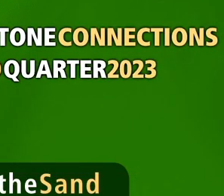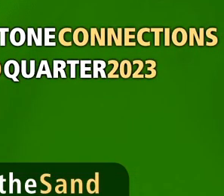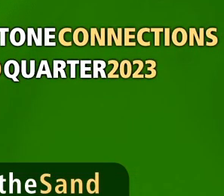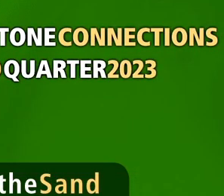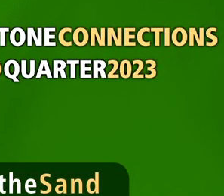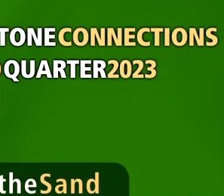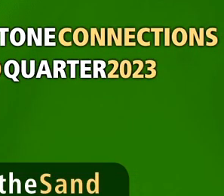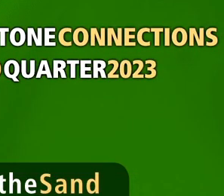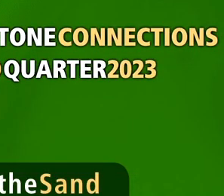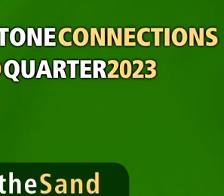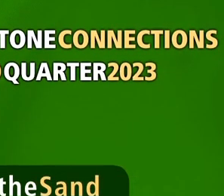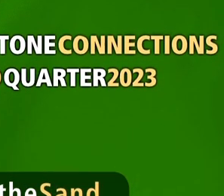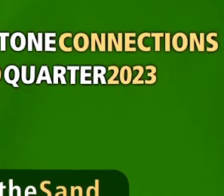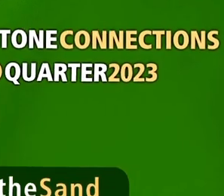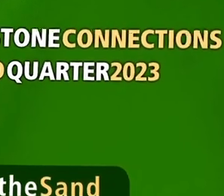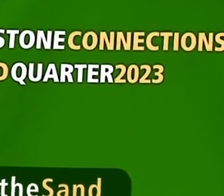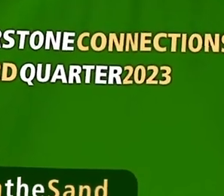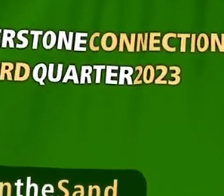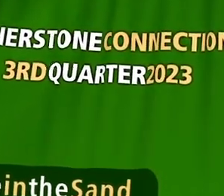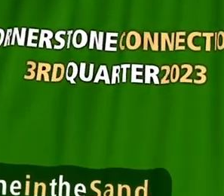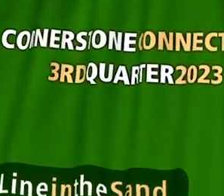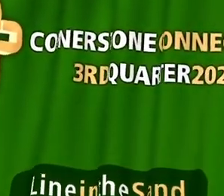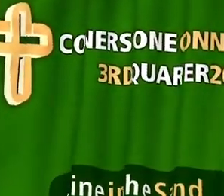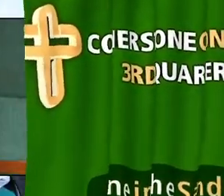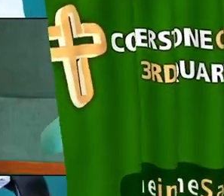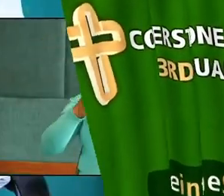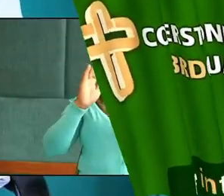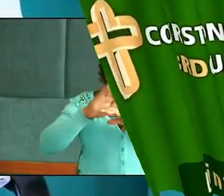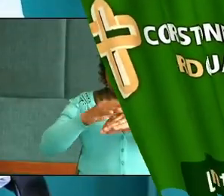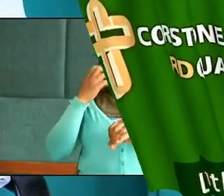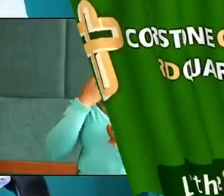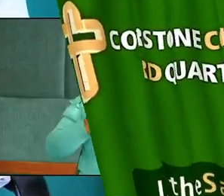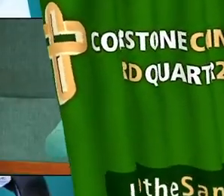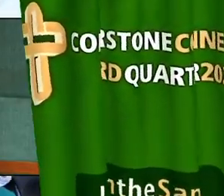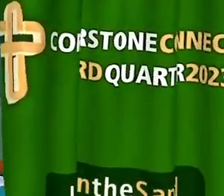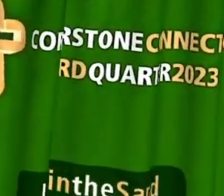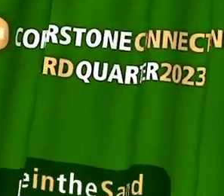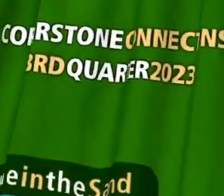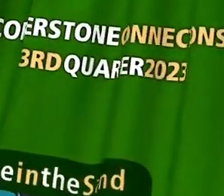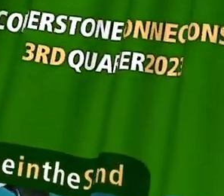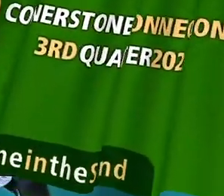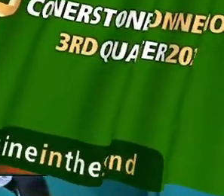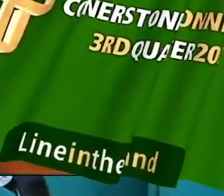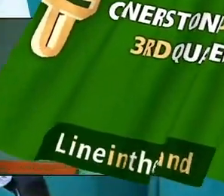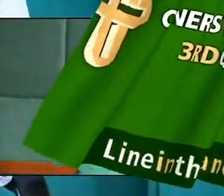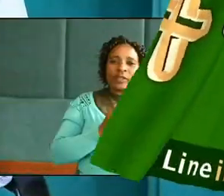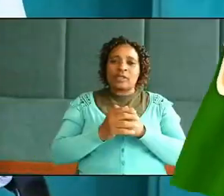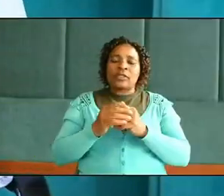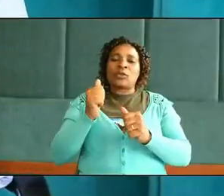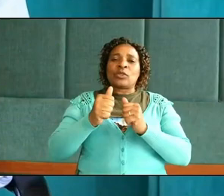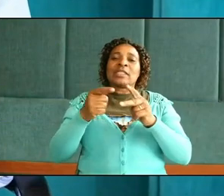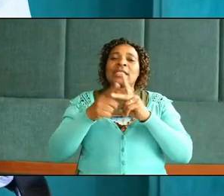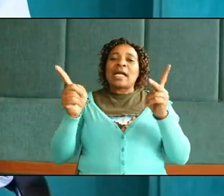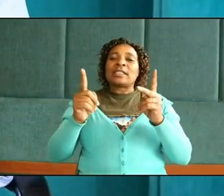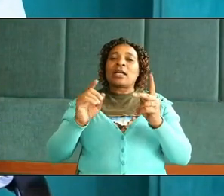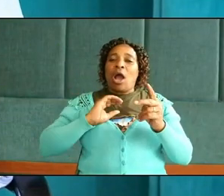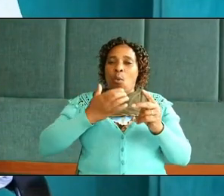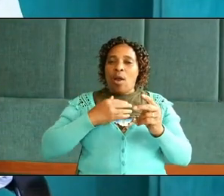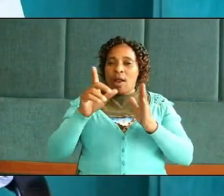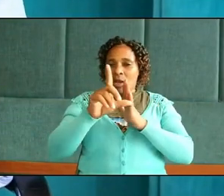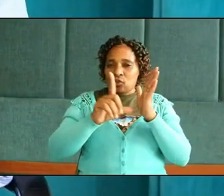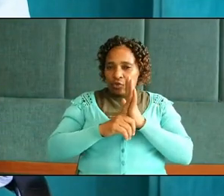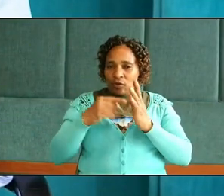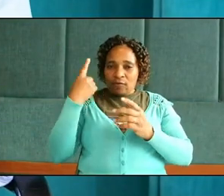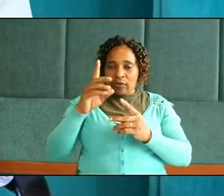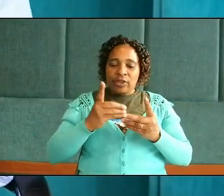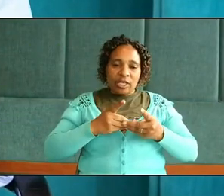Song 531, we'll build on the rock. Such an amazing song to start with the lesson of discussion